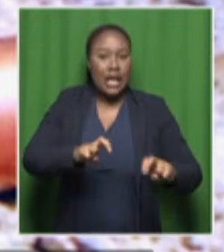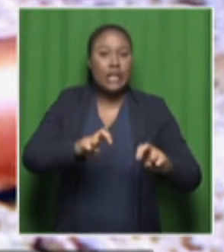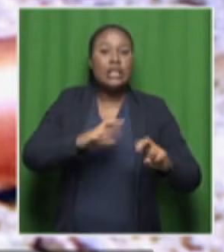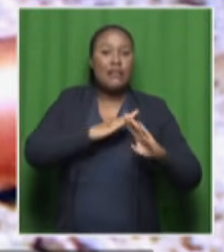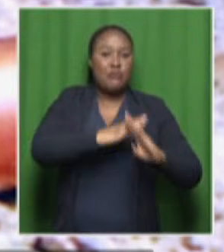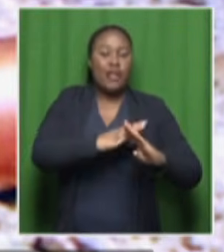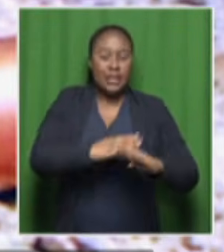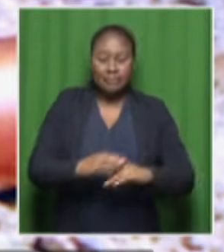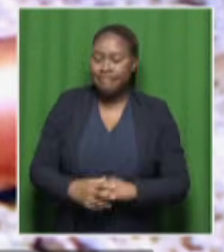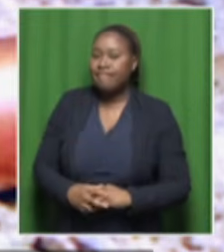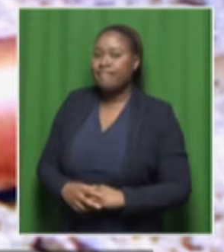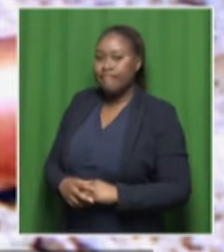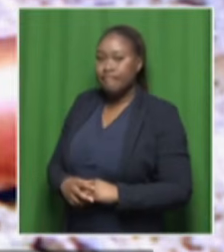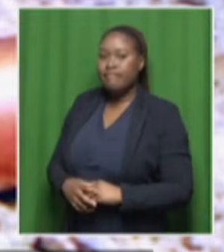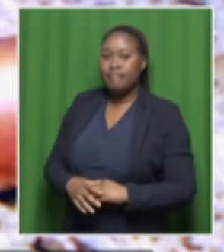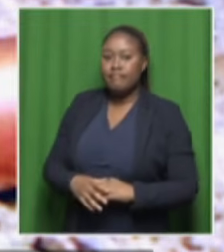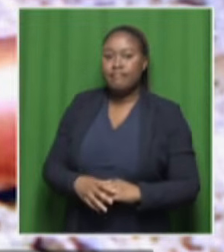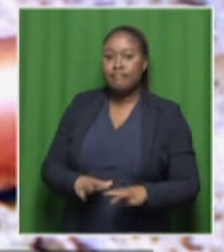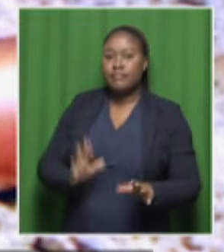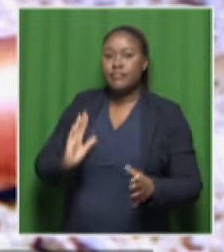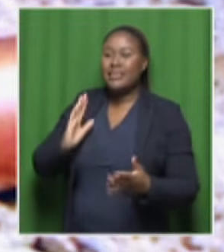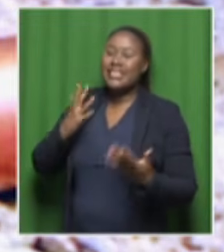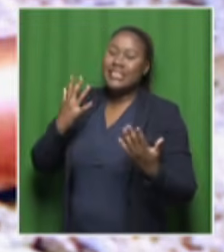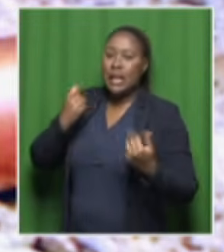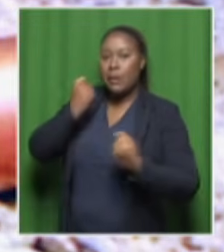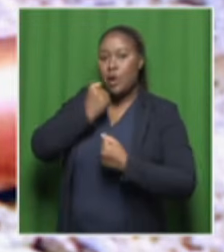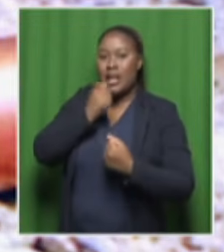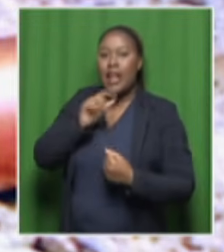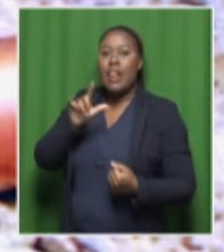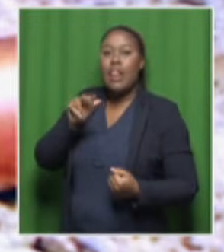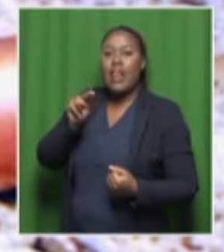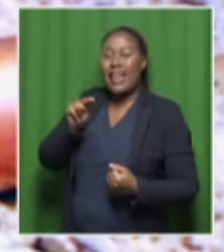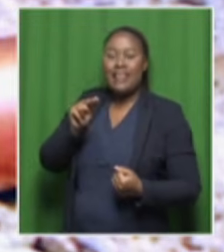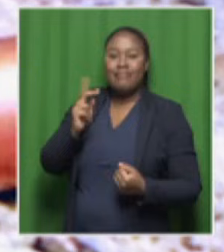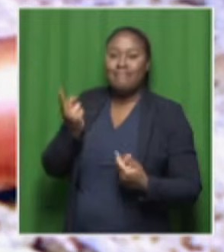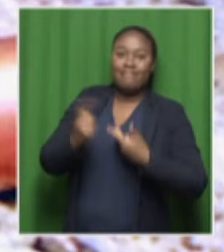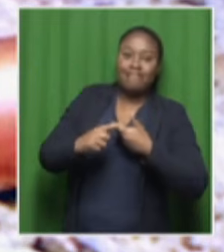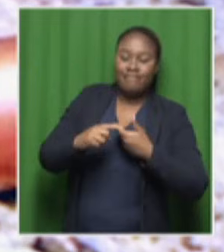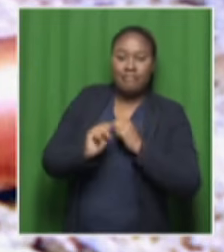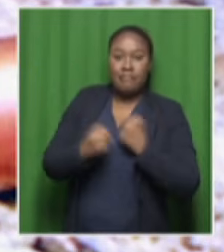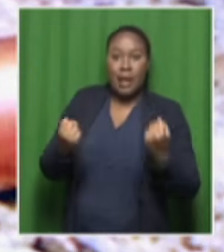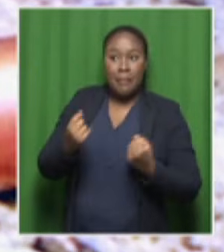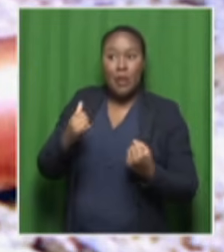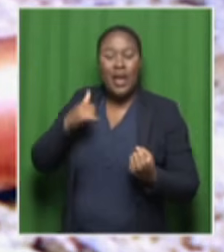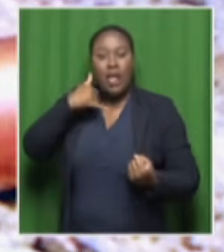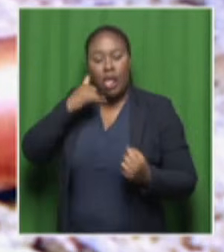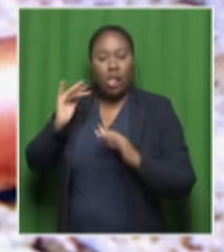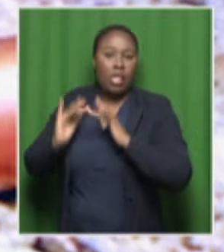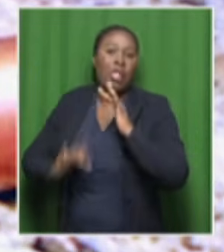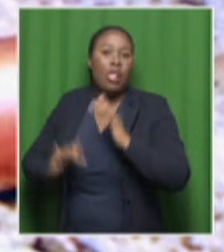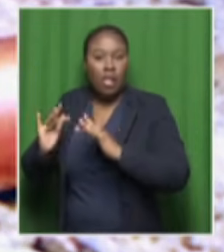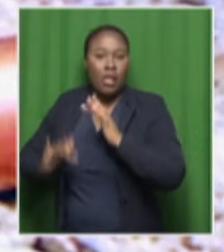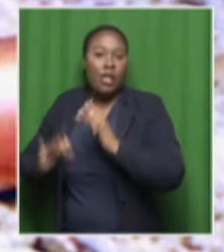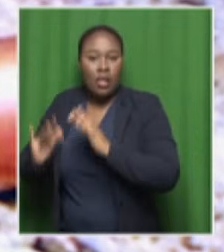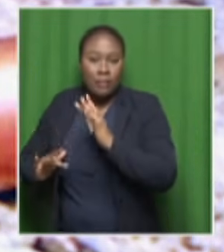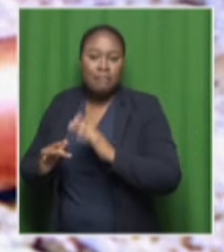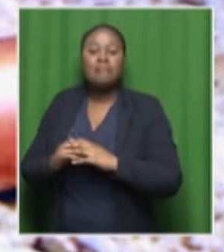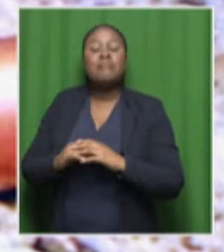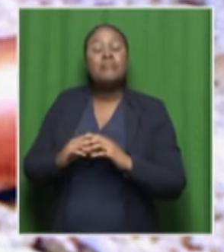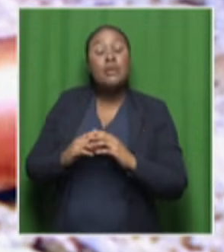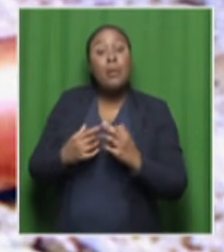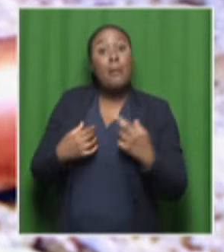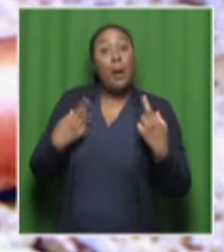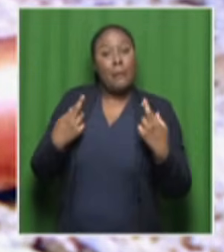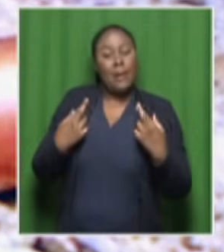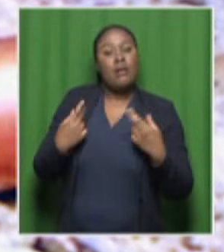Allen. Apologies that Ms. Lynn Phillips couldn't join us. We couldn't get the connection right. But of course, hopefully we'll be able to have